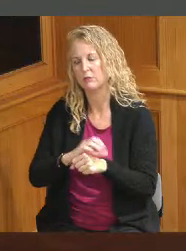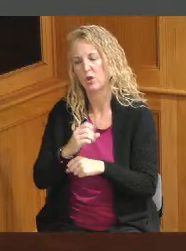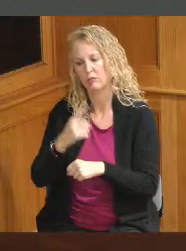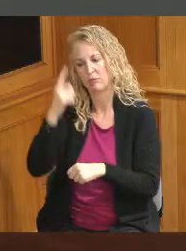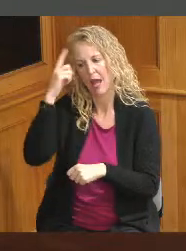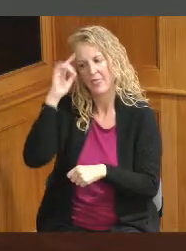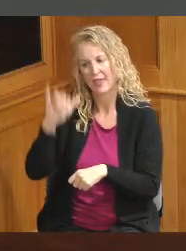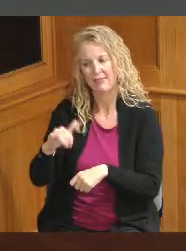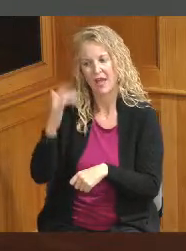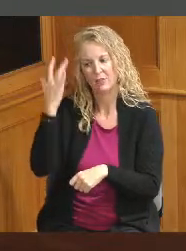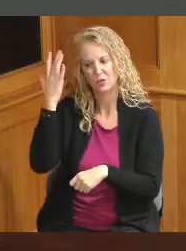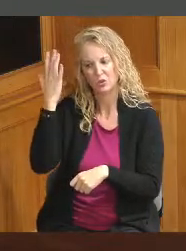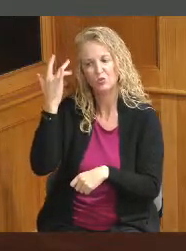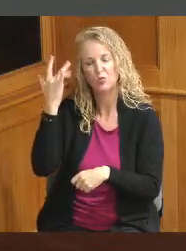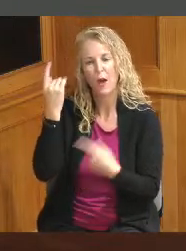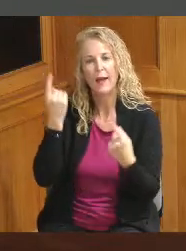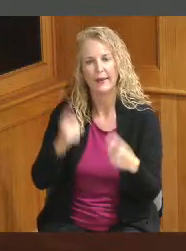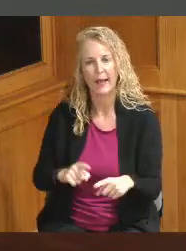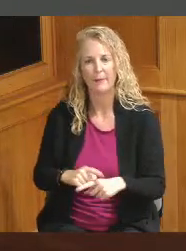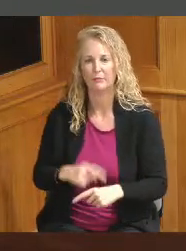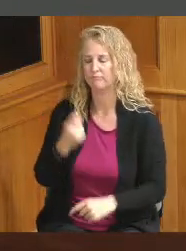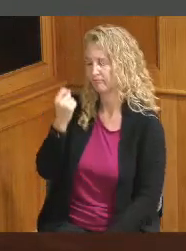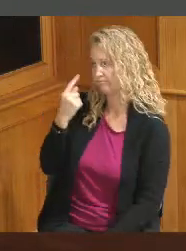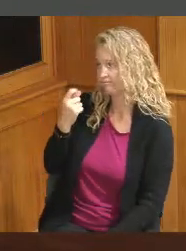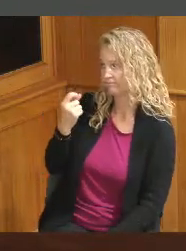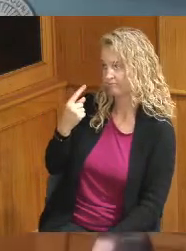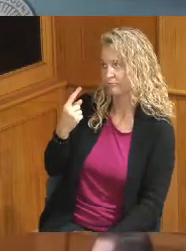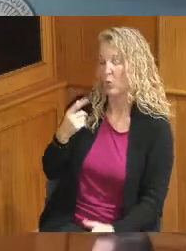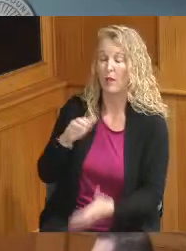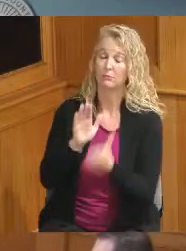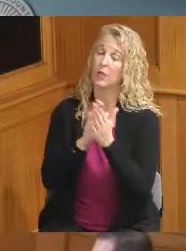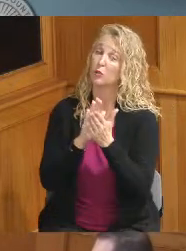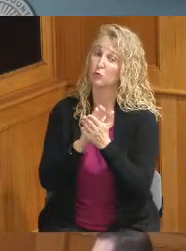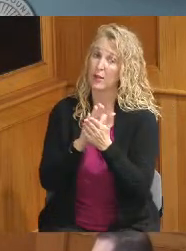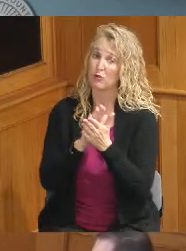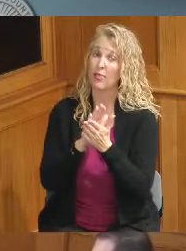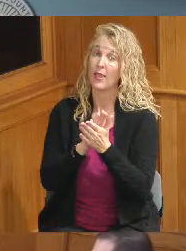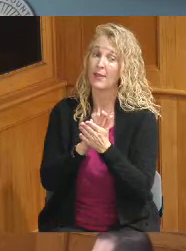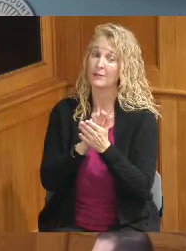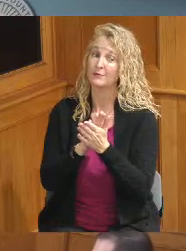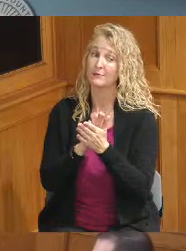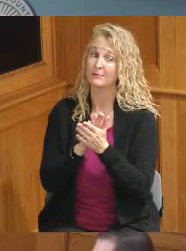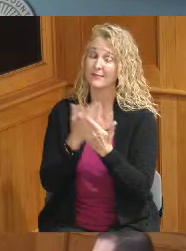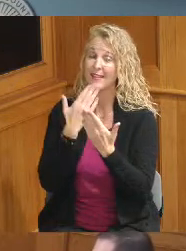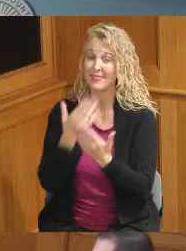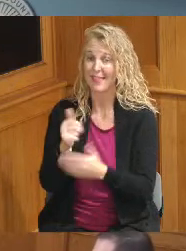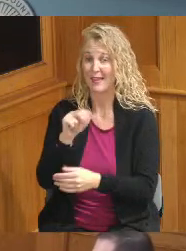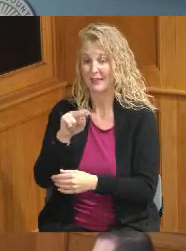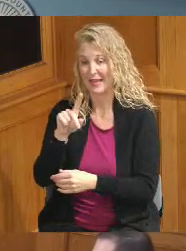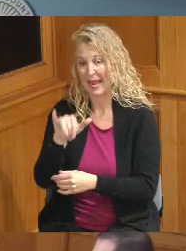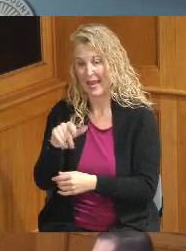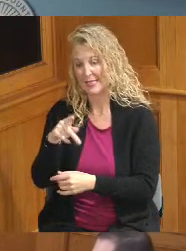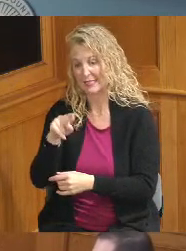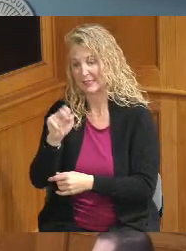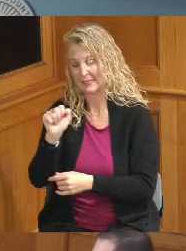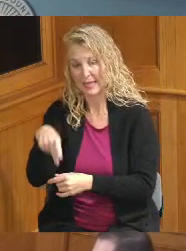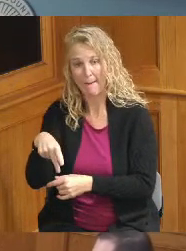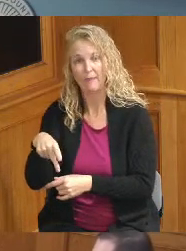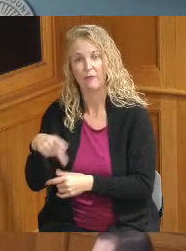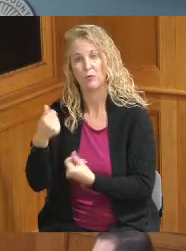that's a lot of the criteria that they're referring to. Gotcha. Well, I want to congratulate, I want to thank Andy Knapp for going after